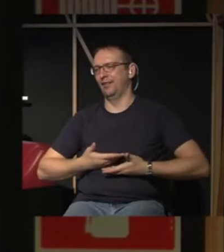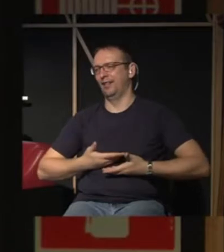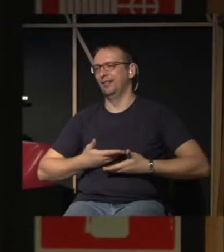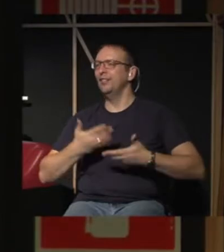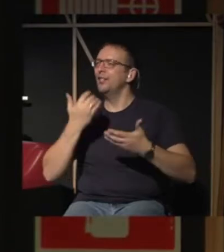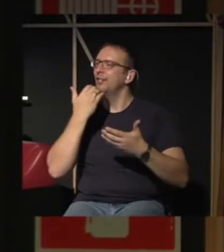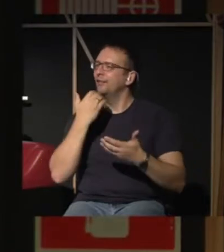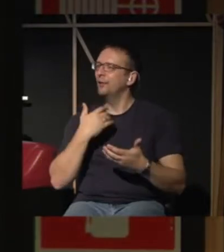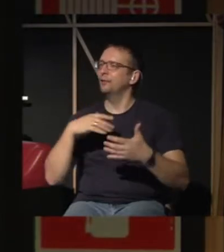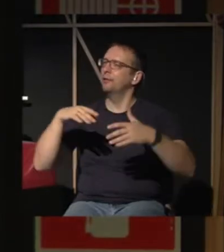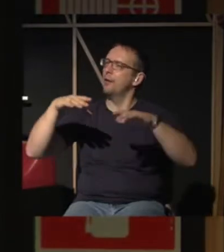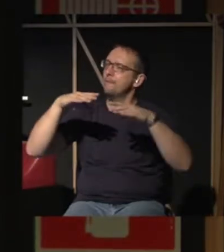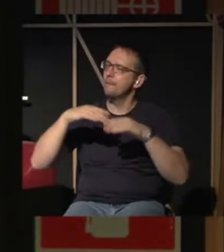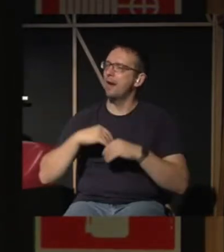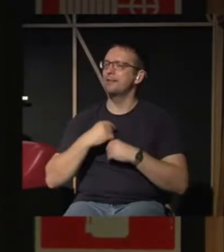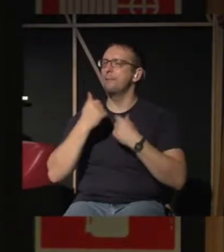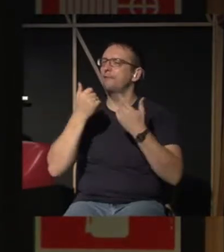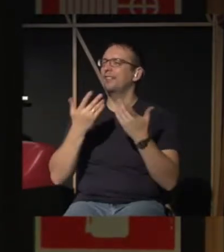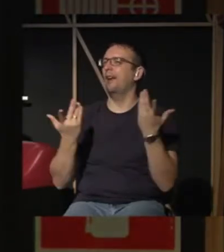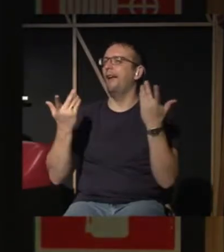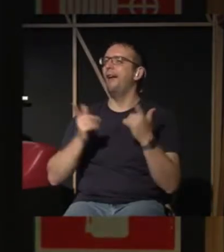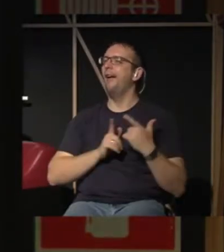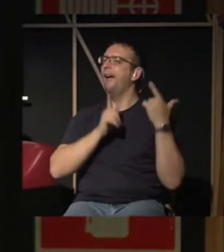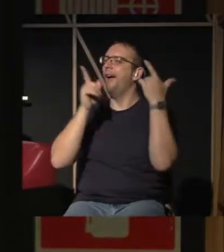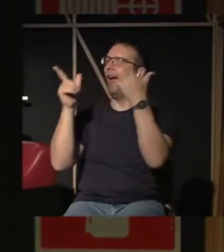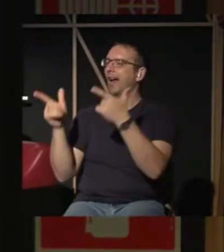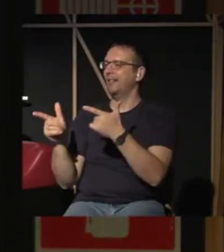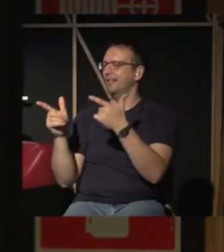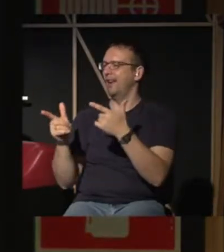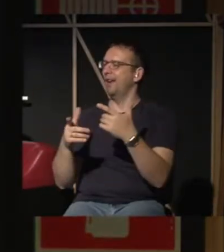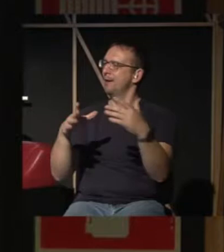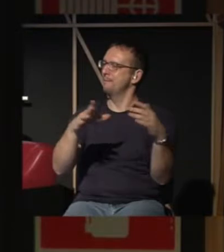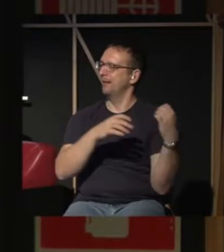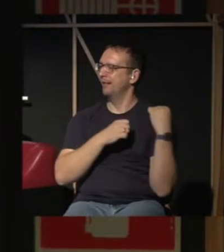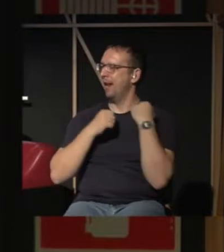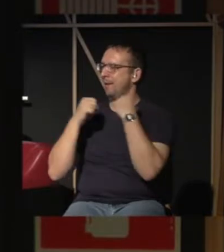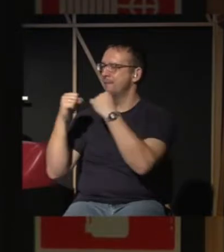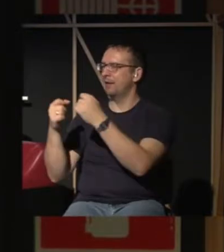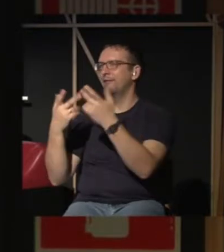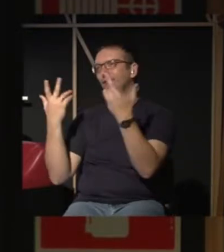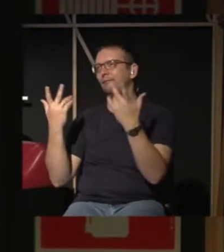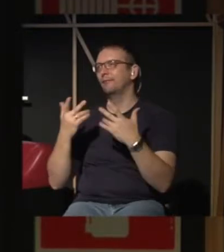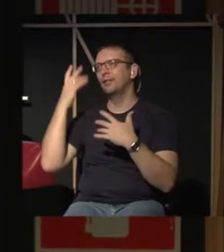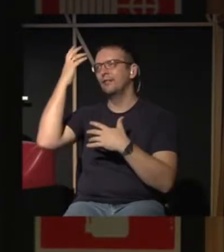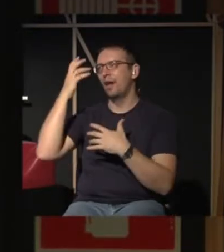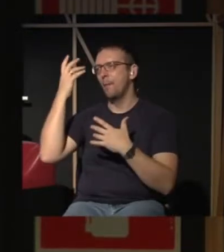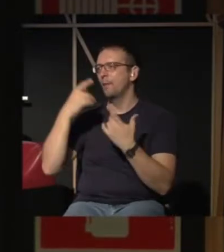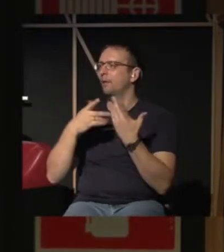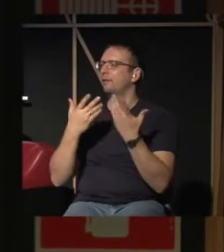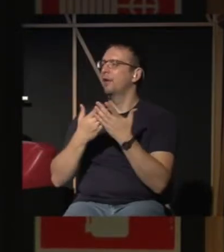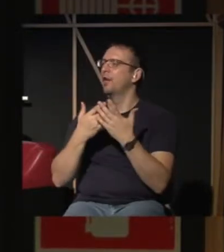journey, I will be taking you to lunch, so please bear with me. We're almost there. But the way that FIFA